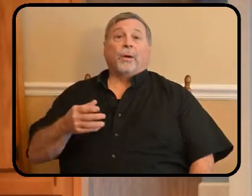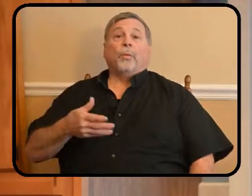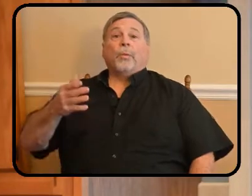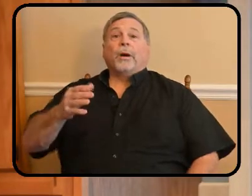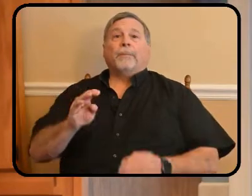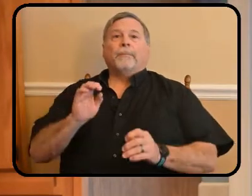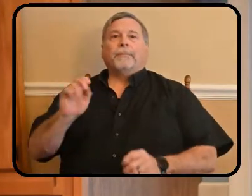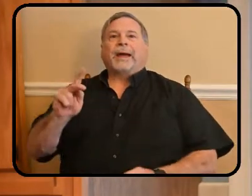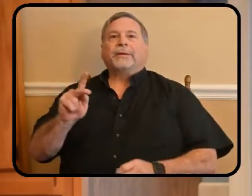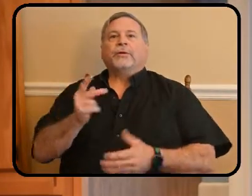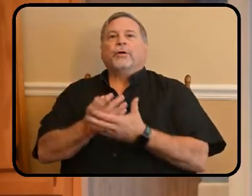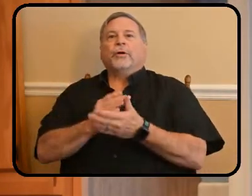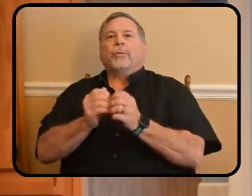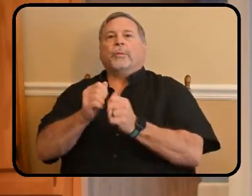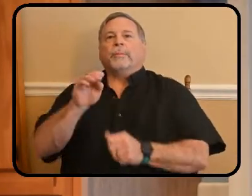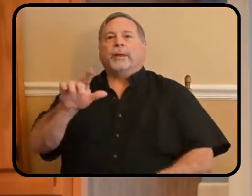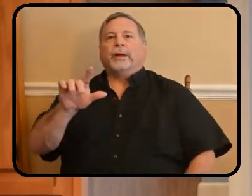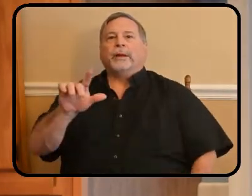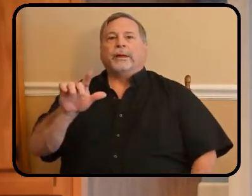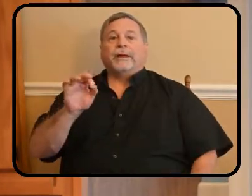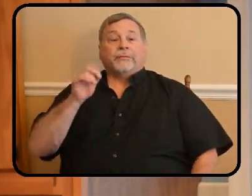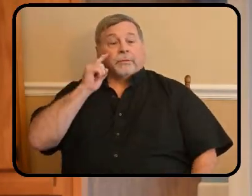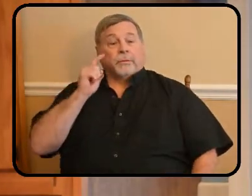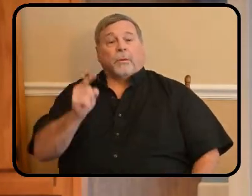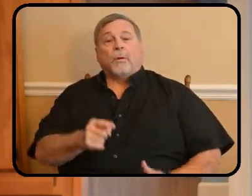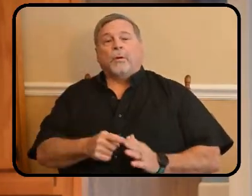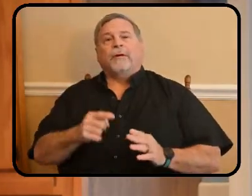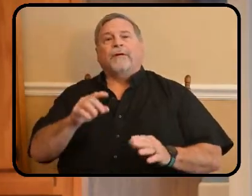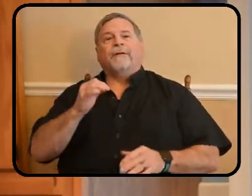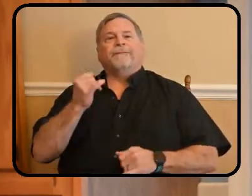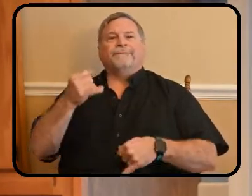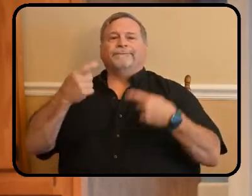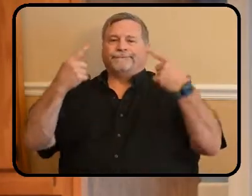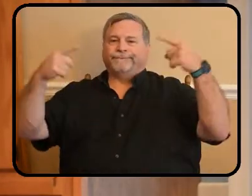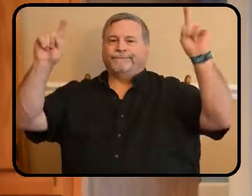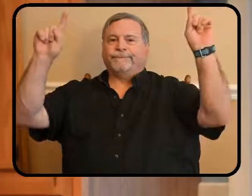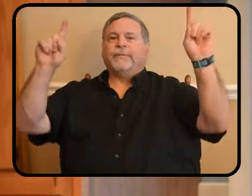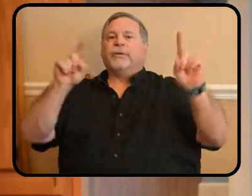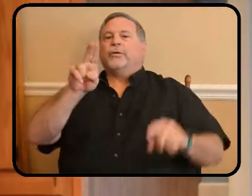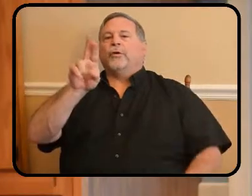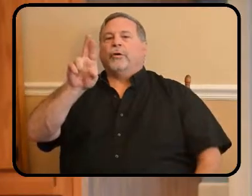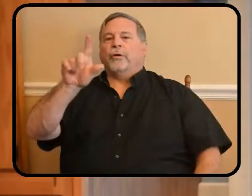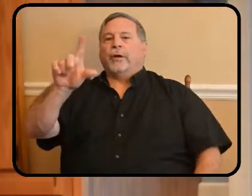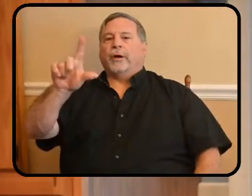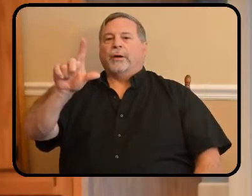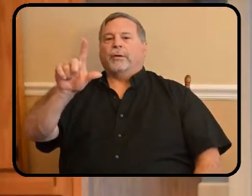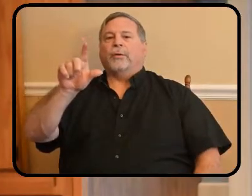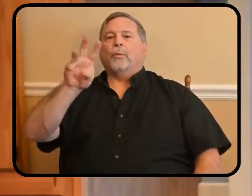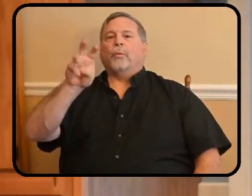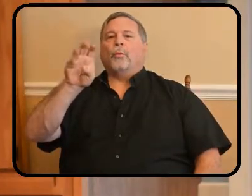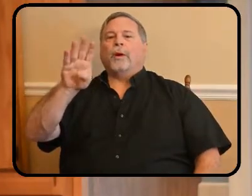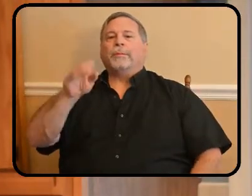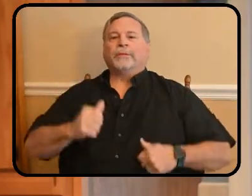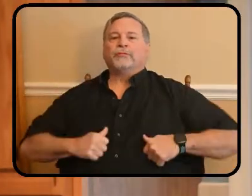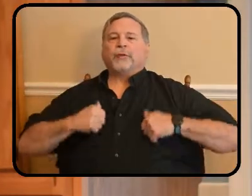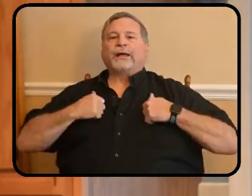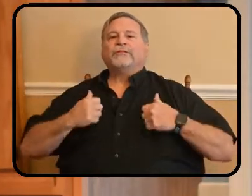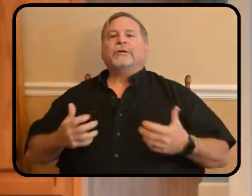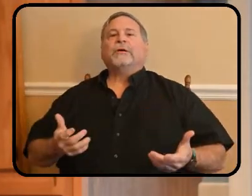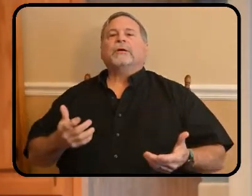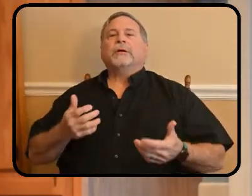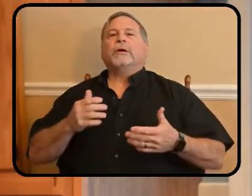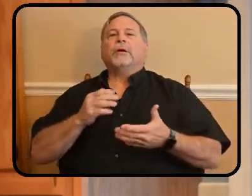welcome back to Cooking with Bill. If you noticed, I finally have a new URL, a web address for this site. So, Cooking with